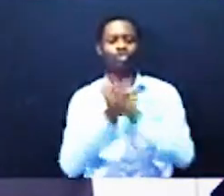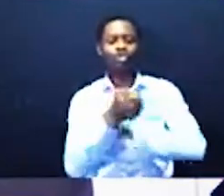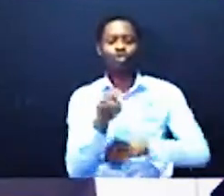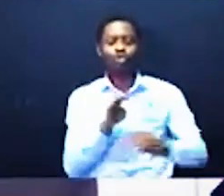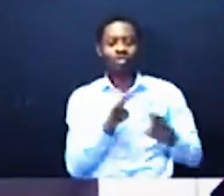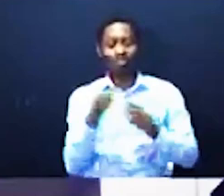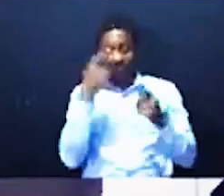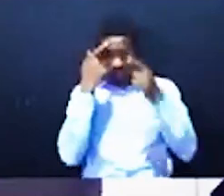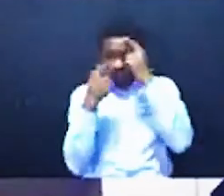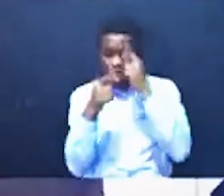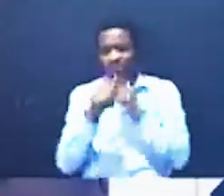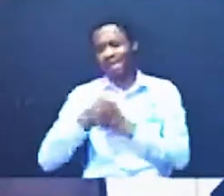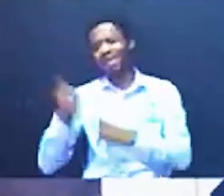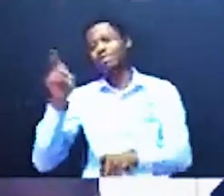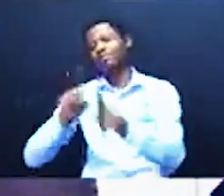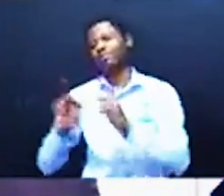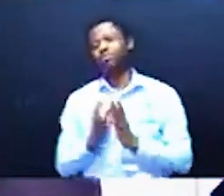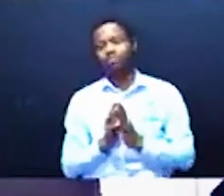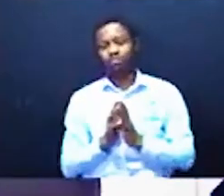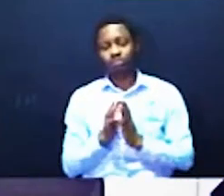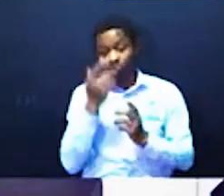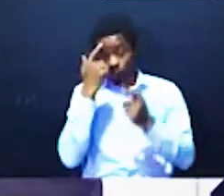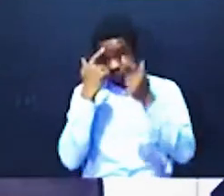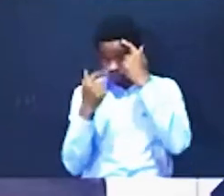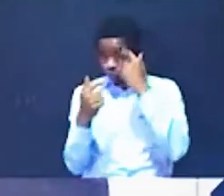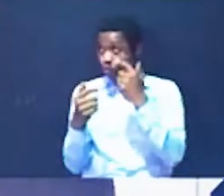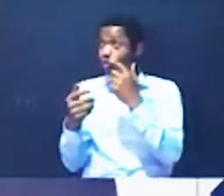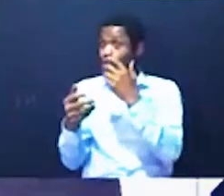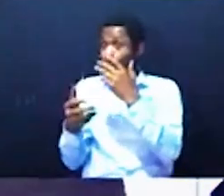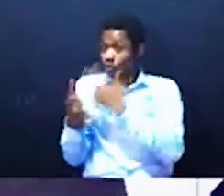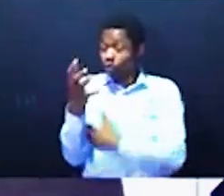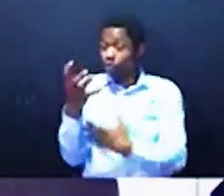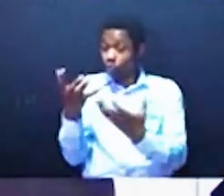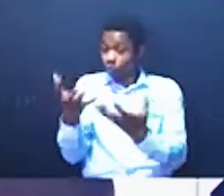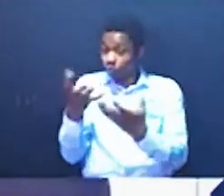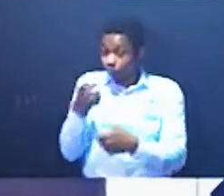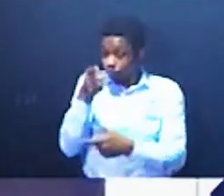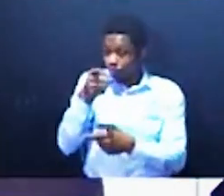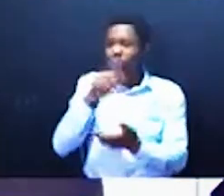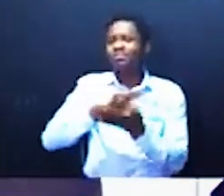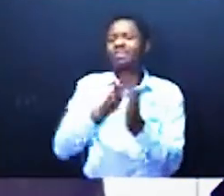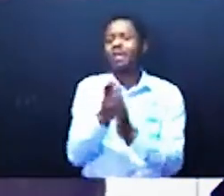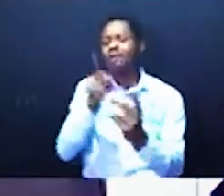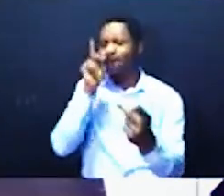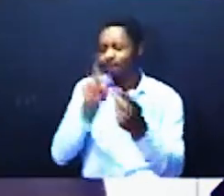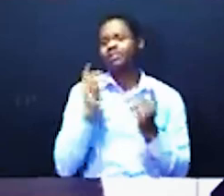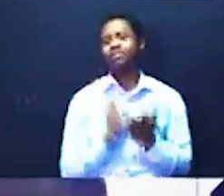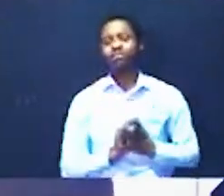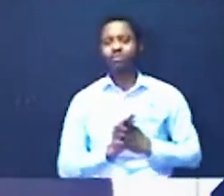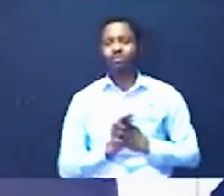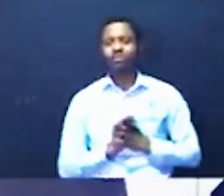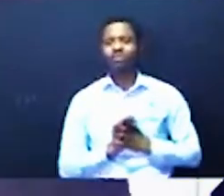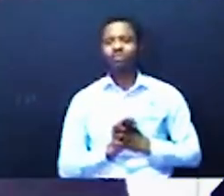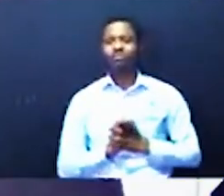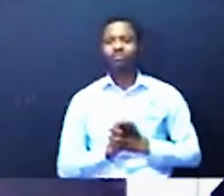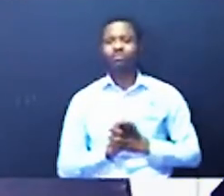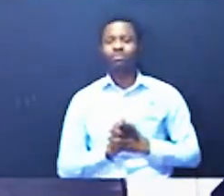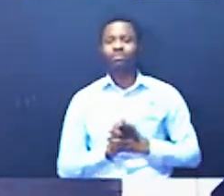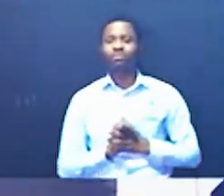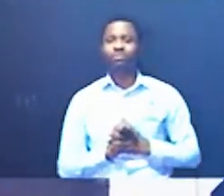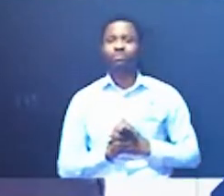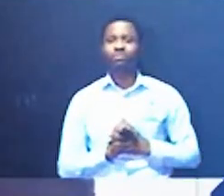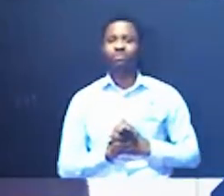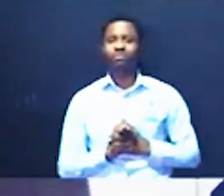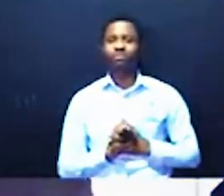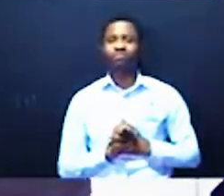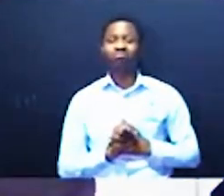atem se me bom modin se nya me namu bia no me ni be kire ni onyankopon hwe kwan efiri me ho no se metime gina pinti se me ye nya